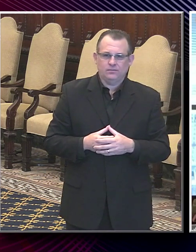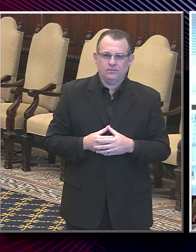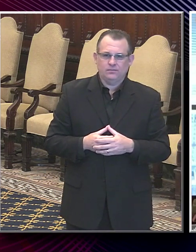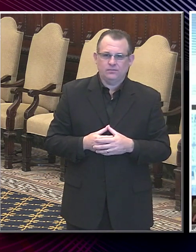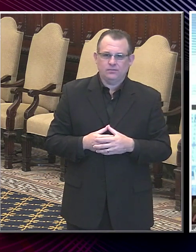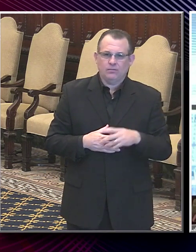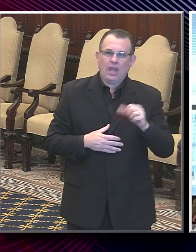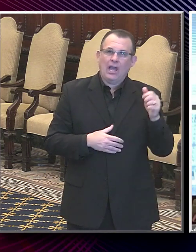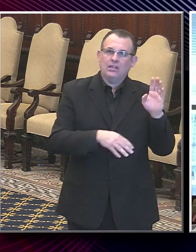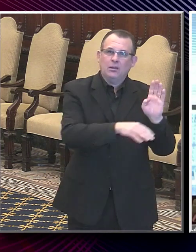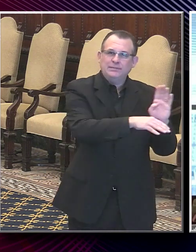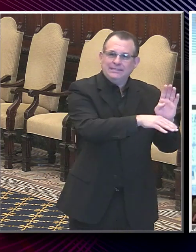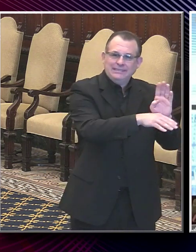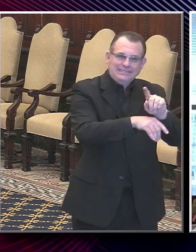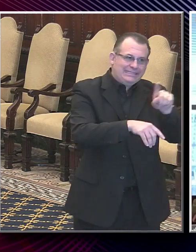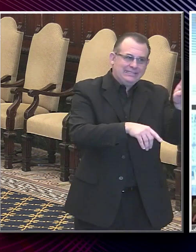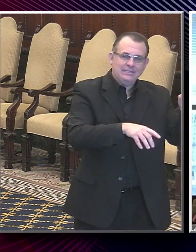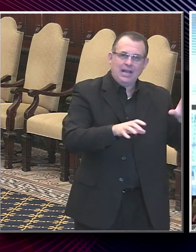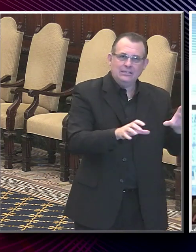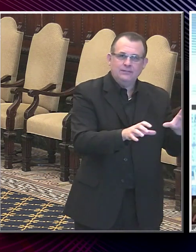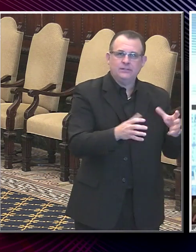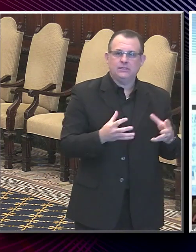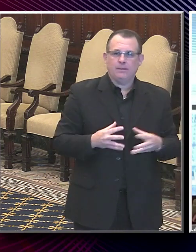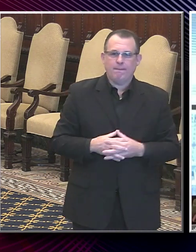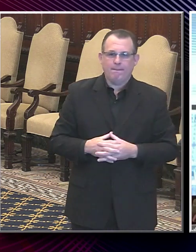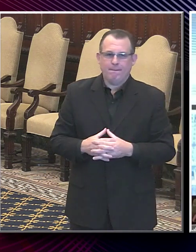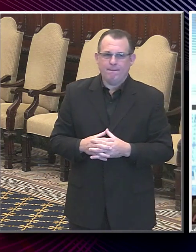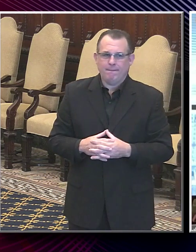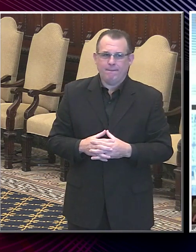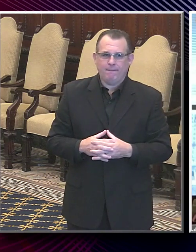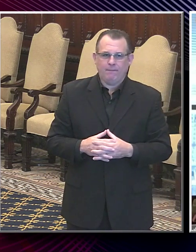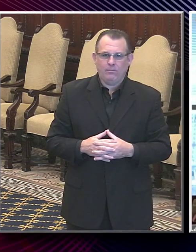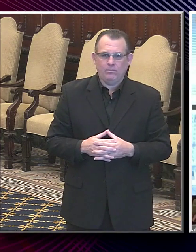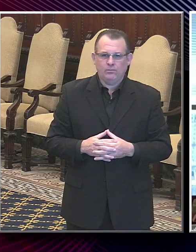business activities. Not very articulate on my part.